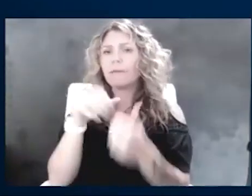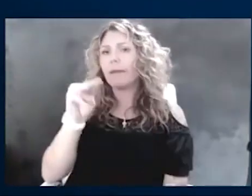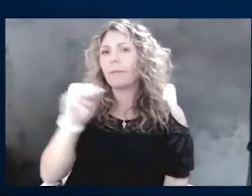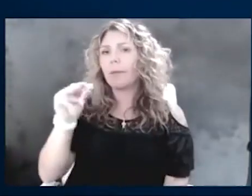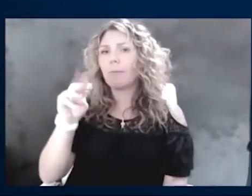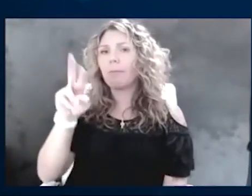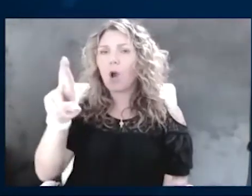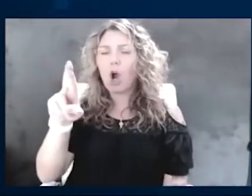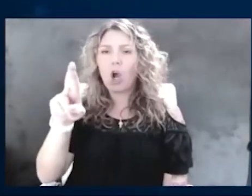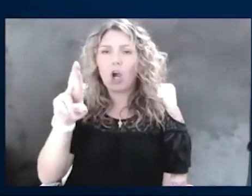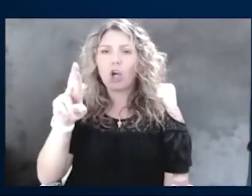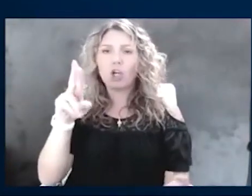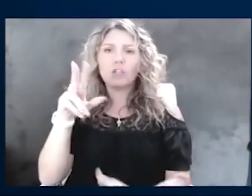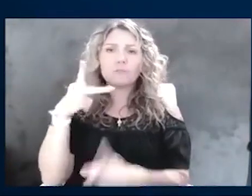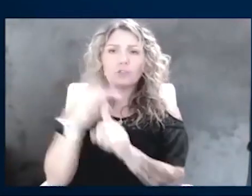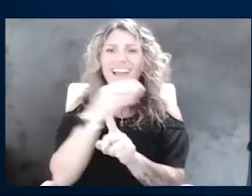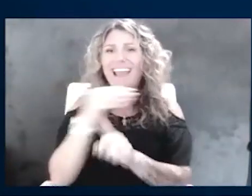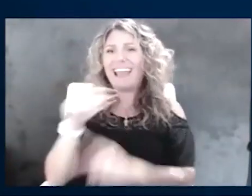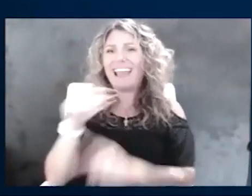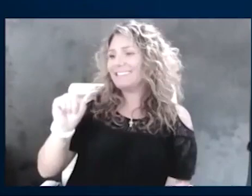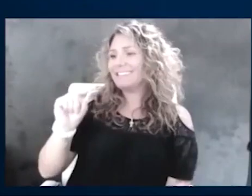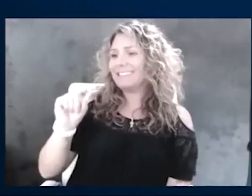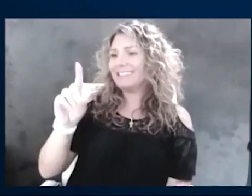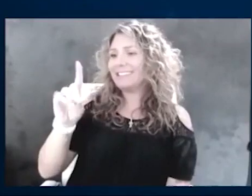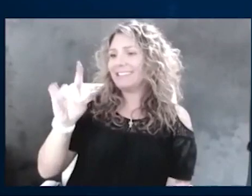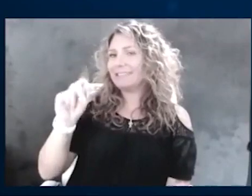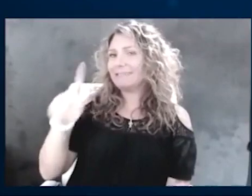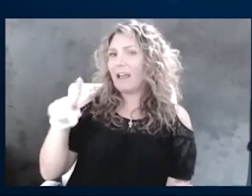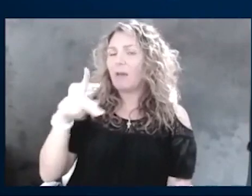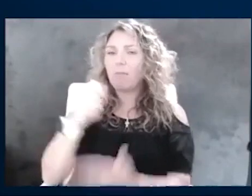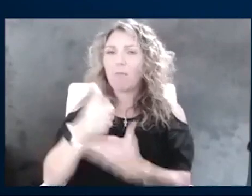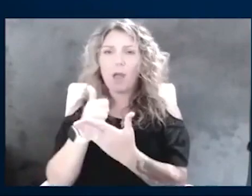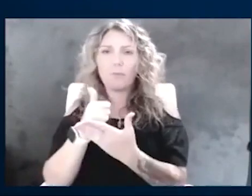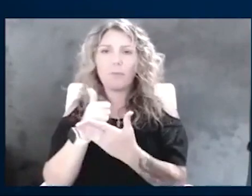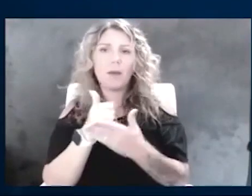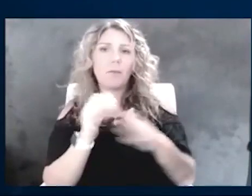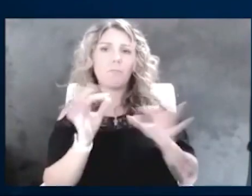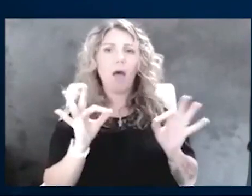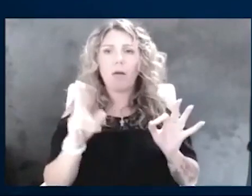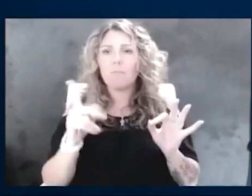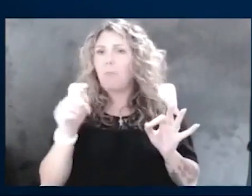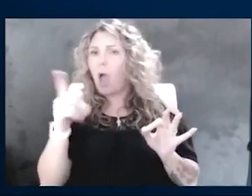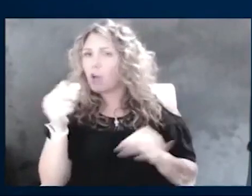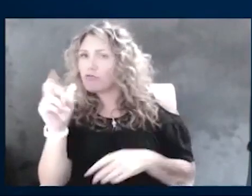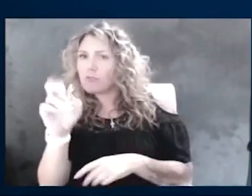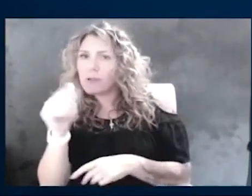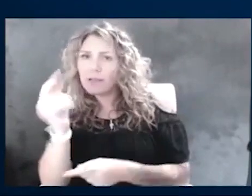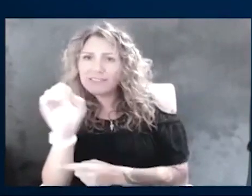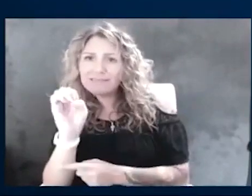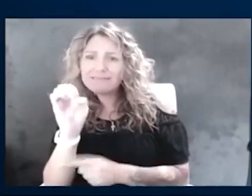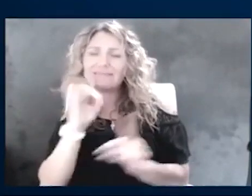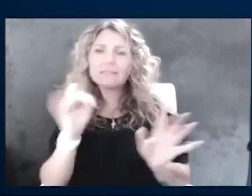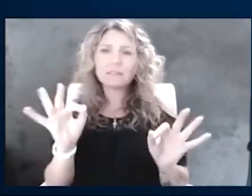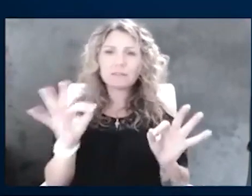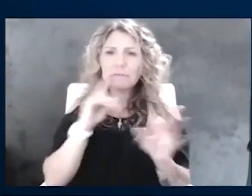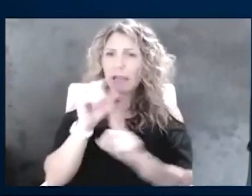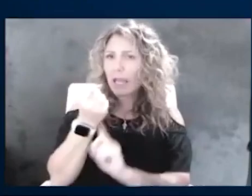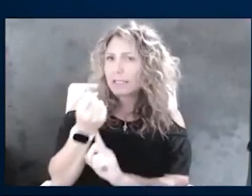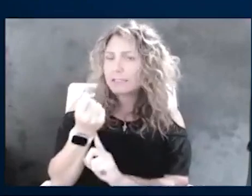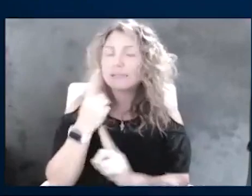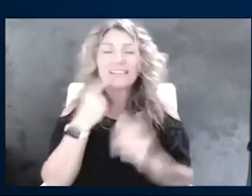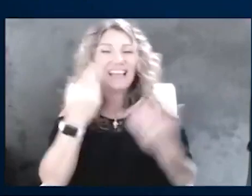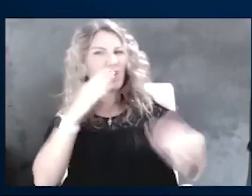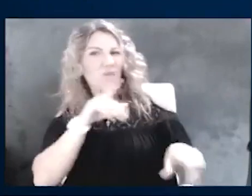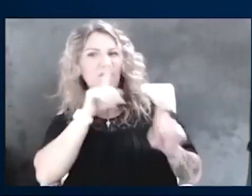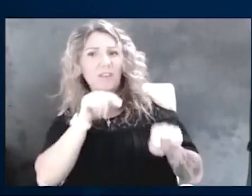helping with mild and moderate cases in COVID? I don't know the answer to that, guys. Dr. Nelson? I don't know the answer to that. That was big